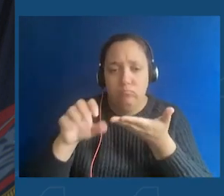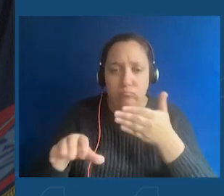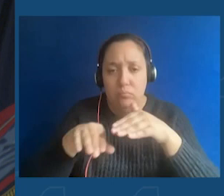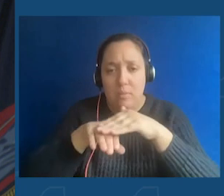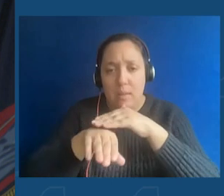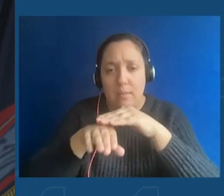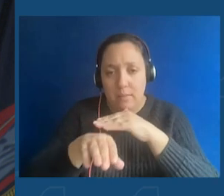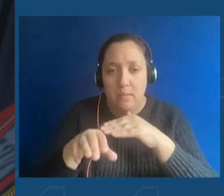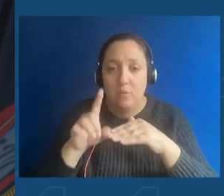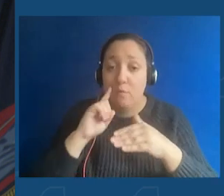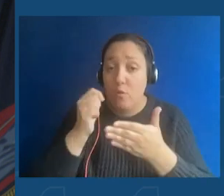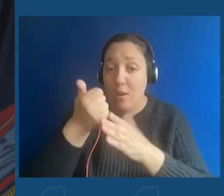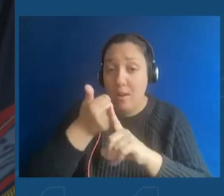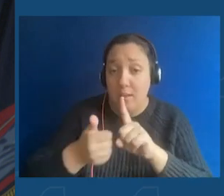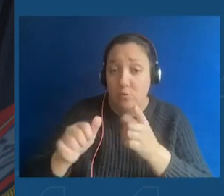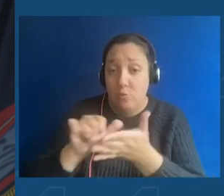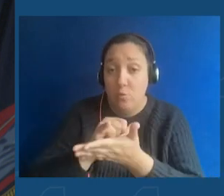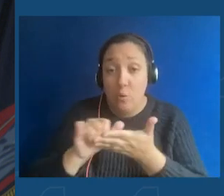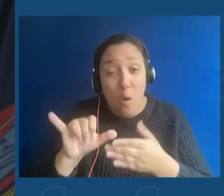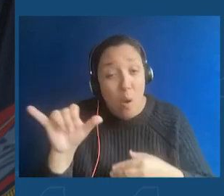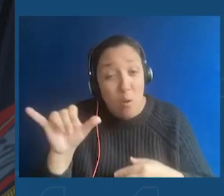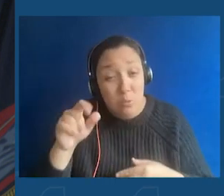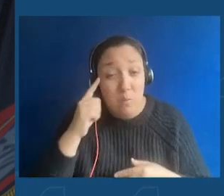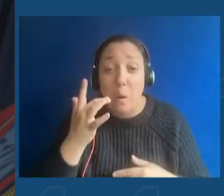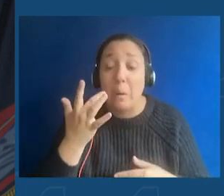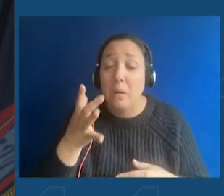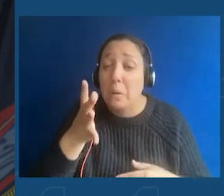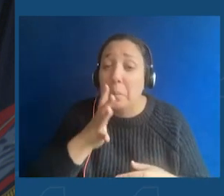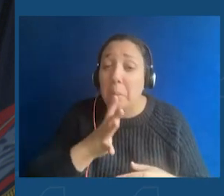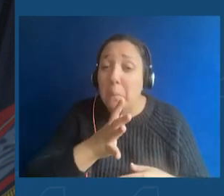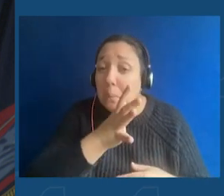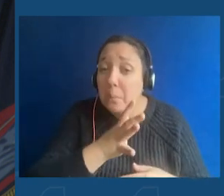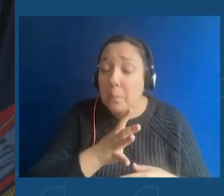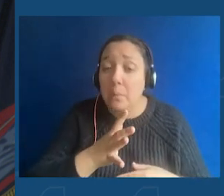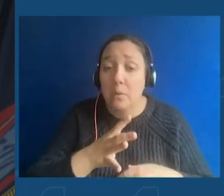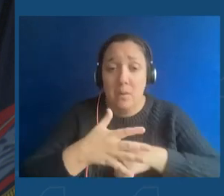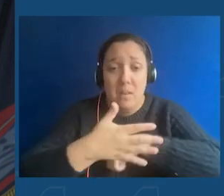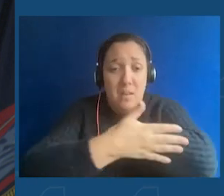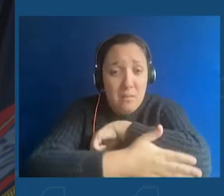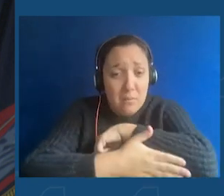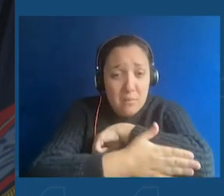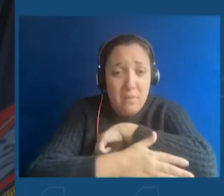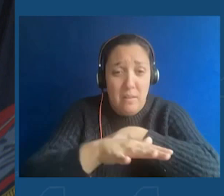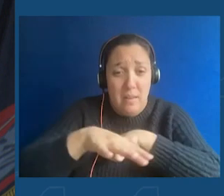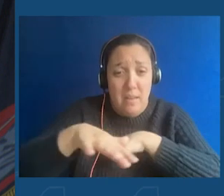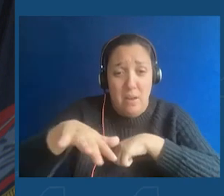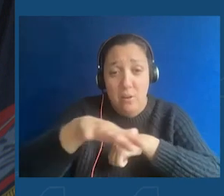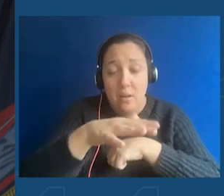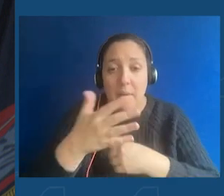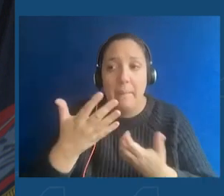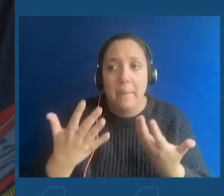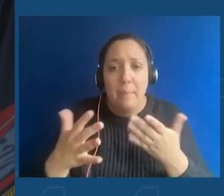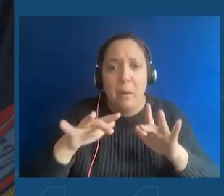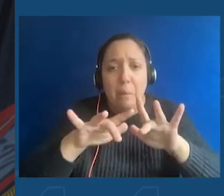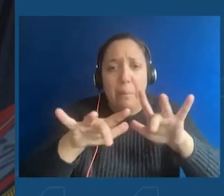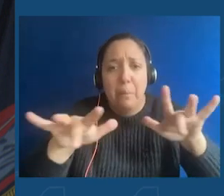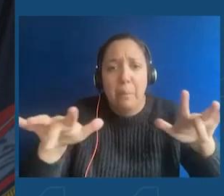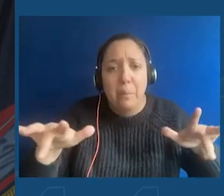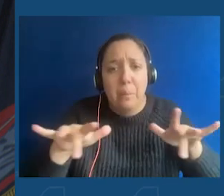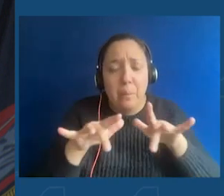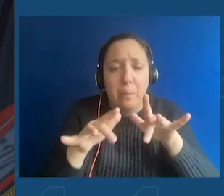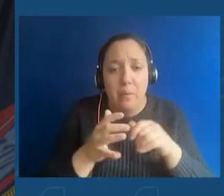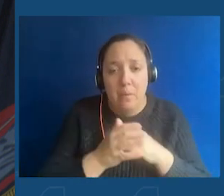those in rural parts of our state or where there's marginalized groups and healthcare deserts, where they're far more likely to